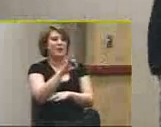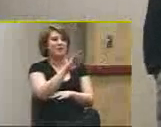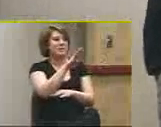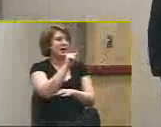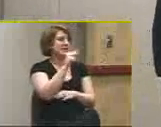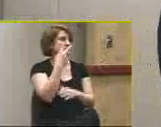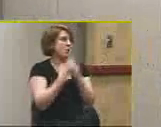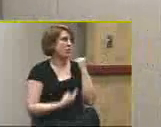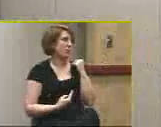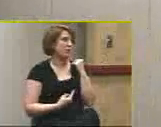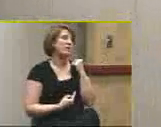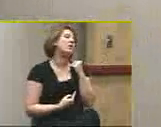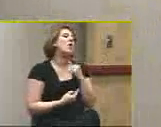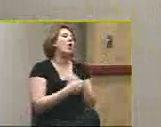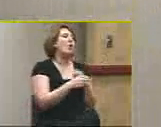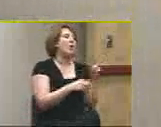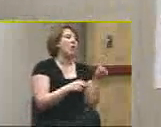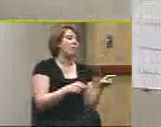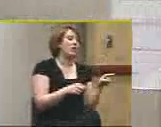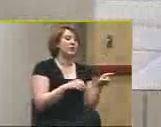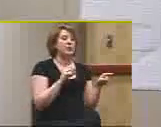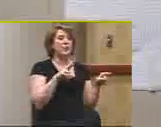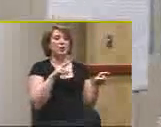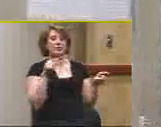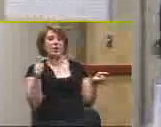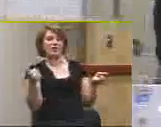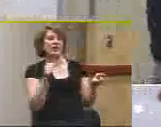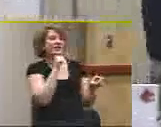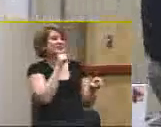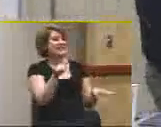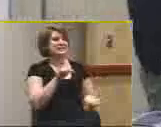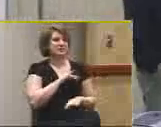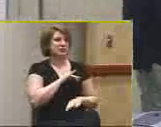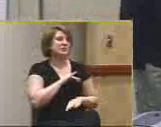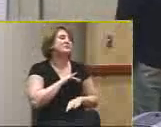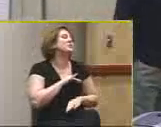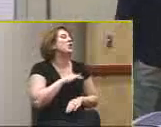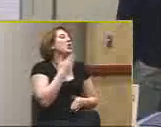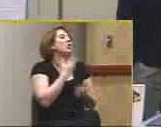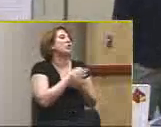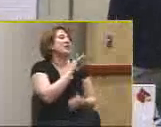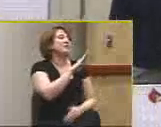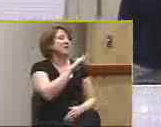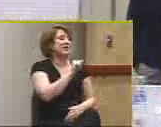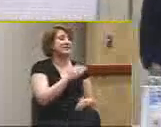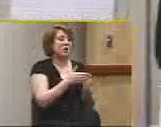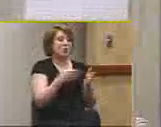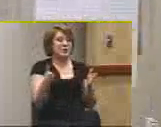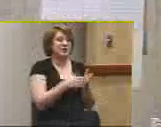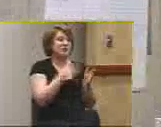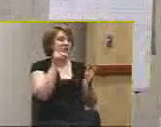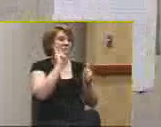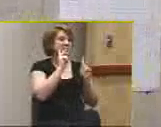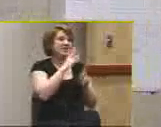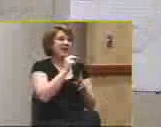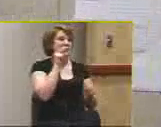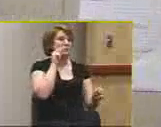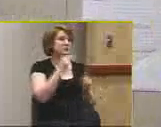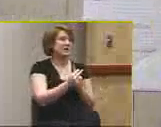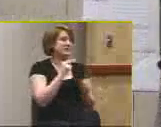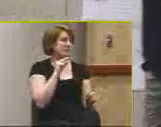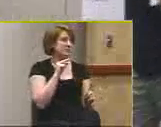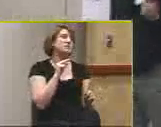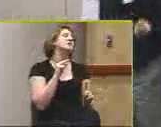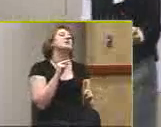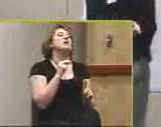both. One or the other, not sufficient. Good FBAs involve a range of persons and perspectives.